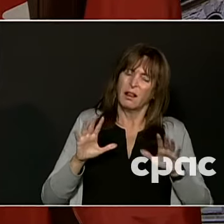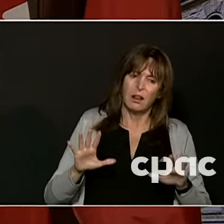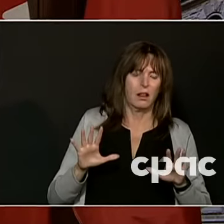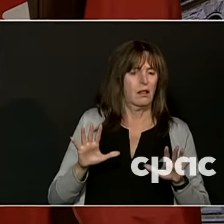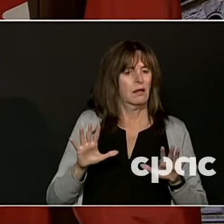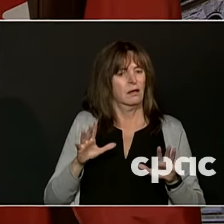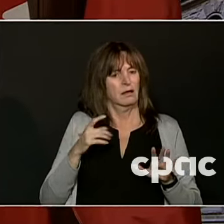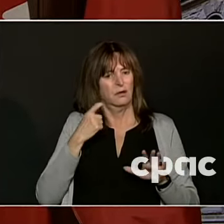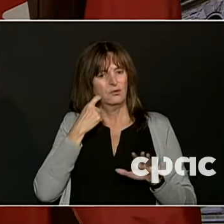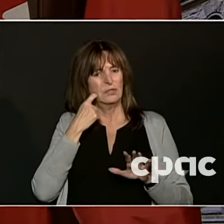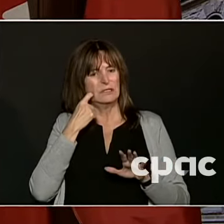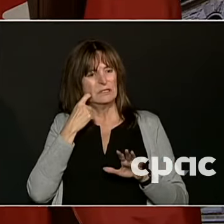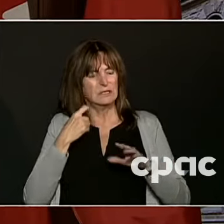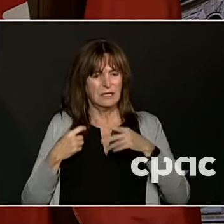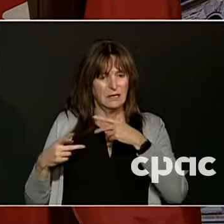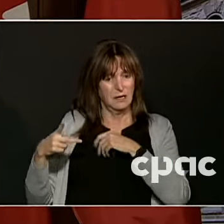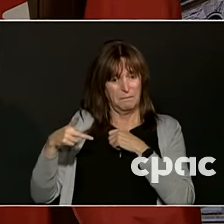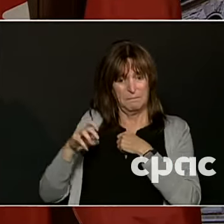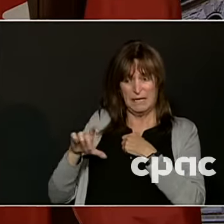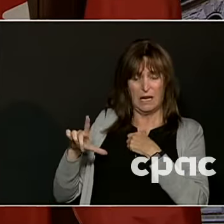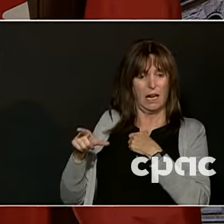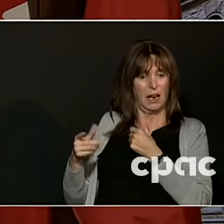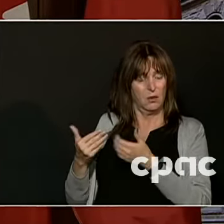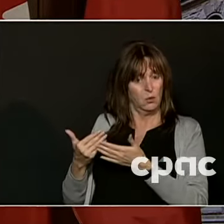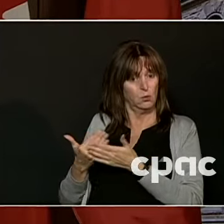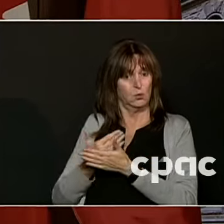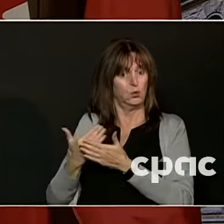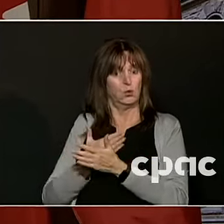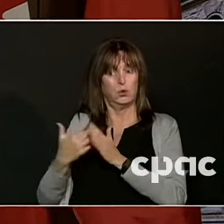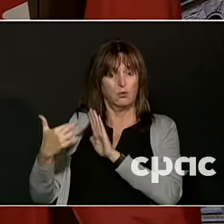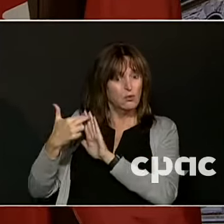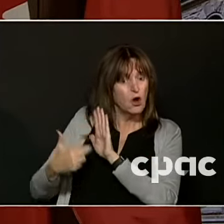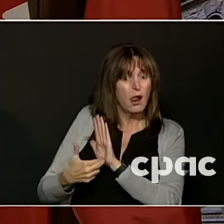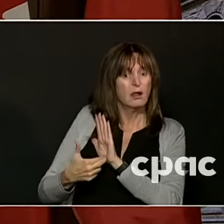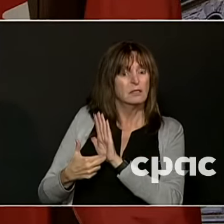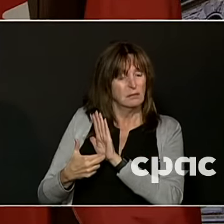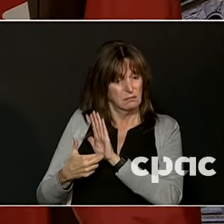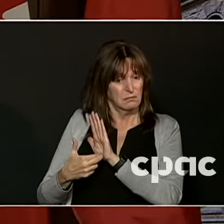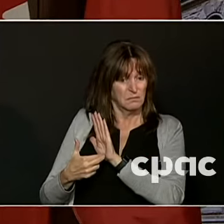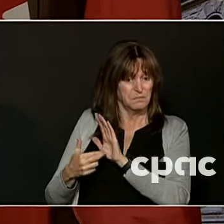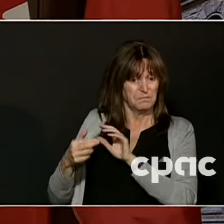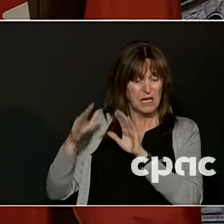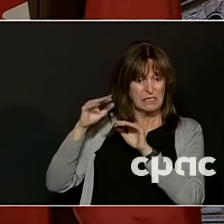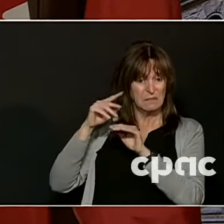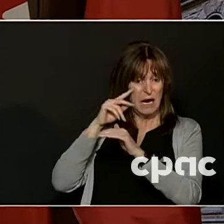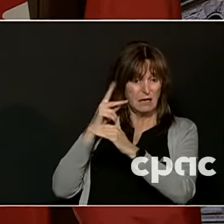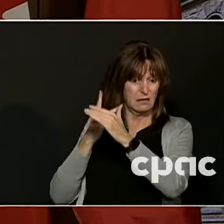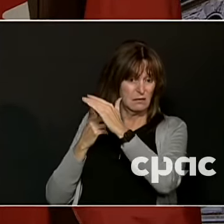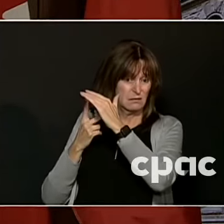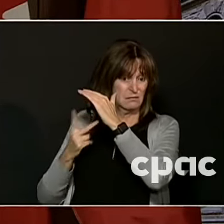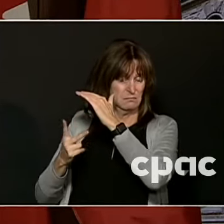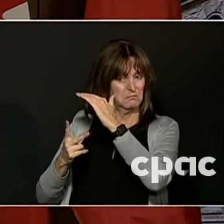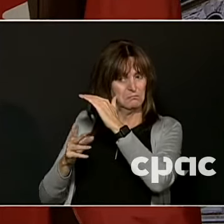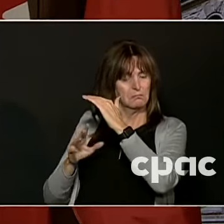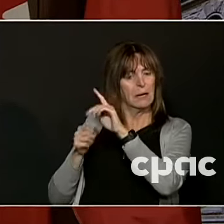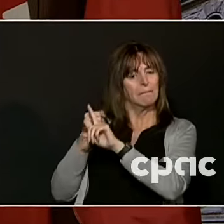Peel, which we expect will have some impact on the case numbers. Thank you. Dr. Huyer?